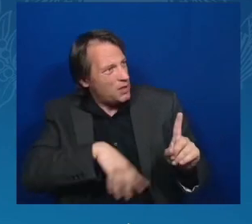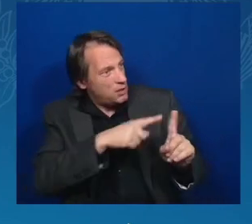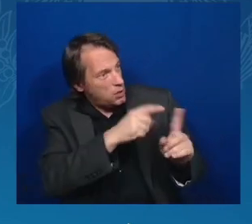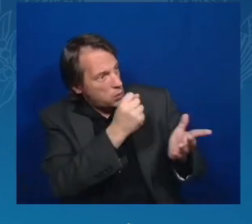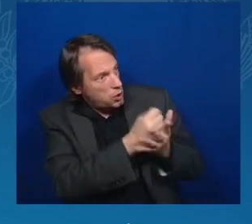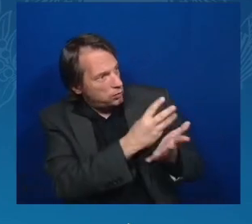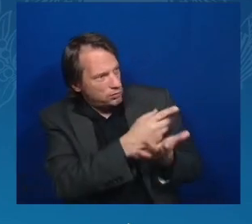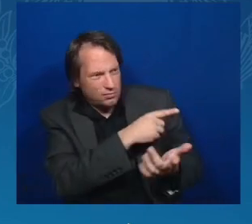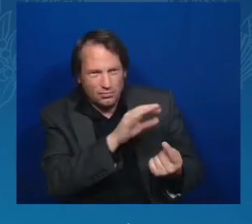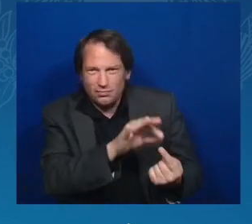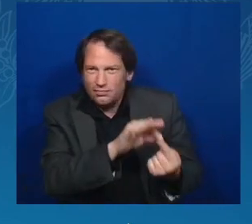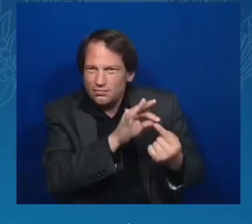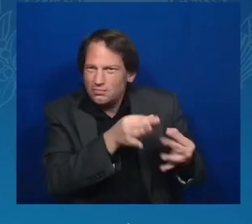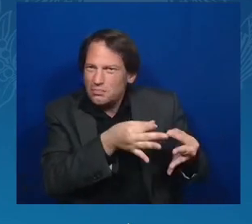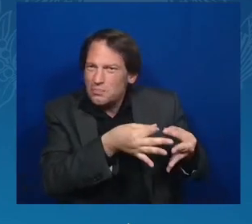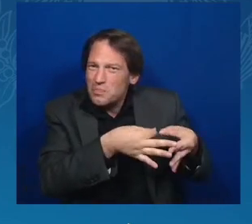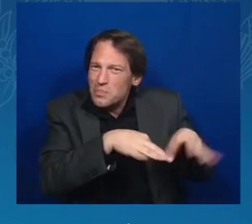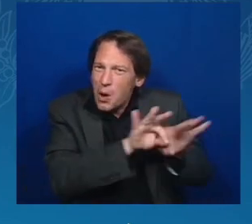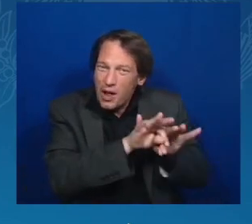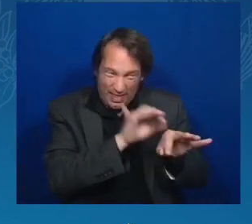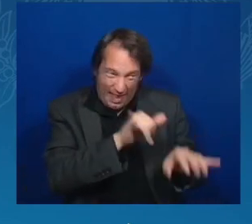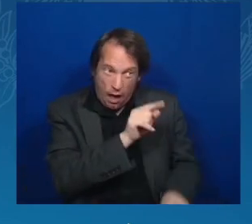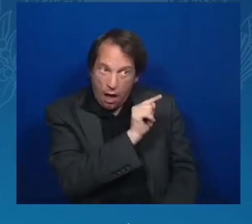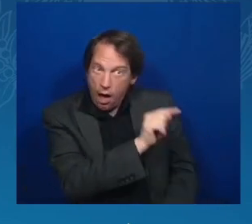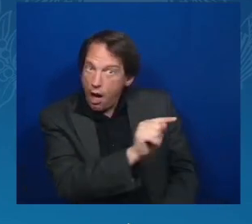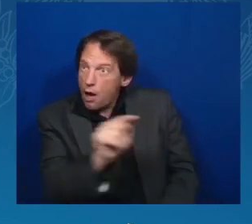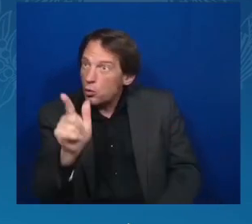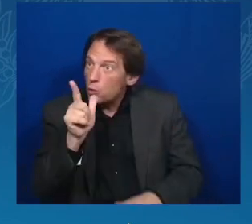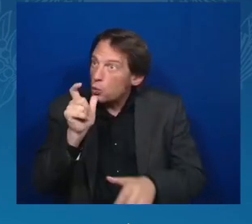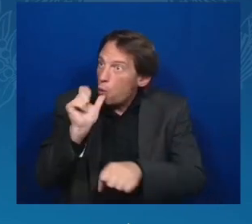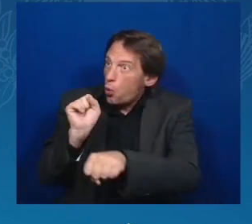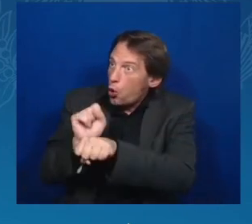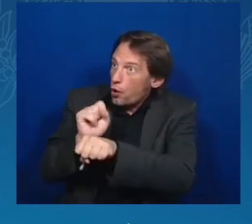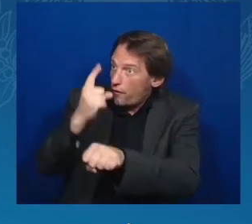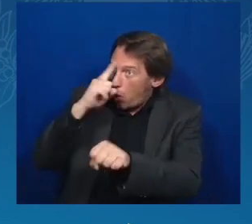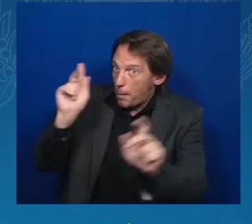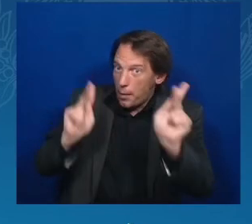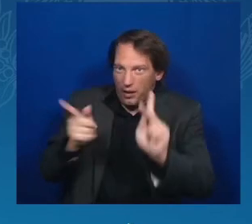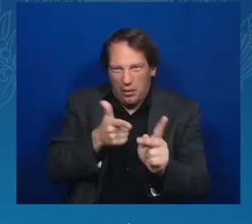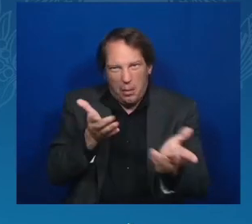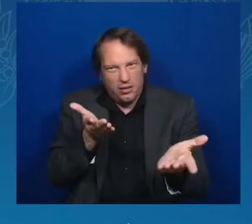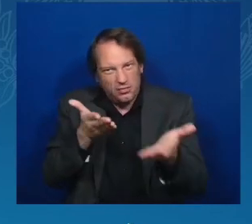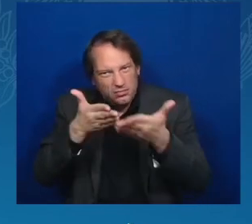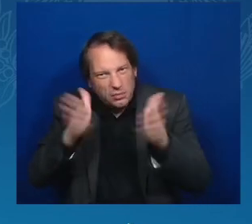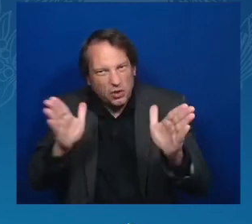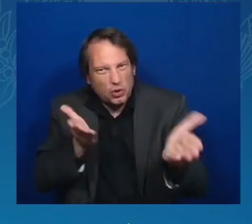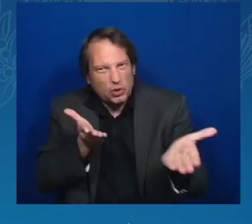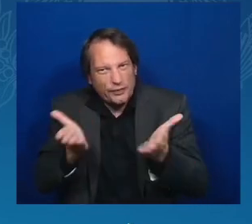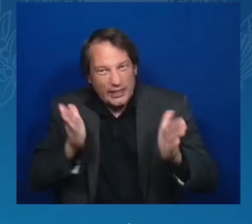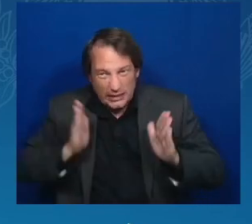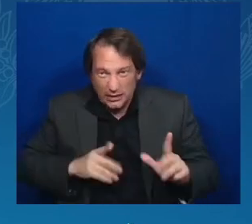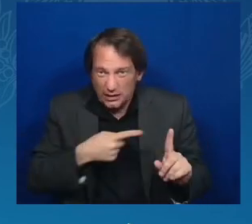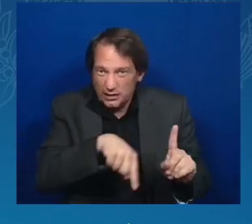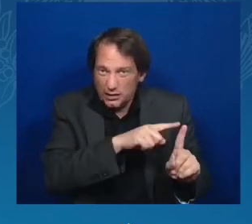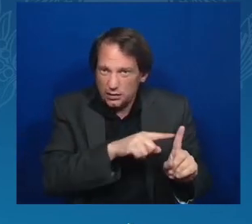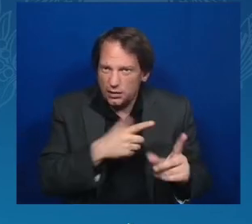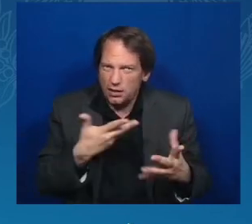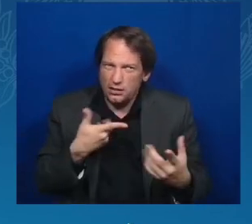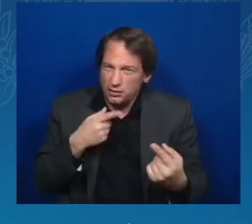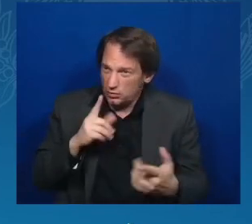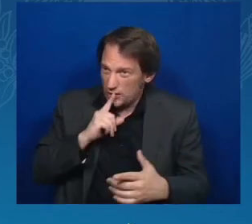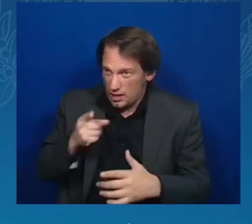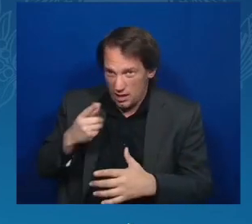servants are. And yet many are silently struggling with student loan debt. God knows we don't pay them enough in the first place,